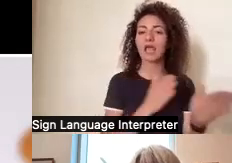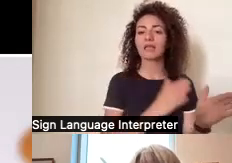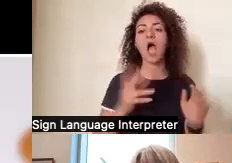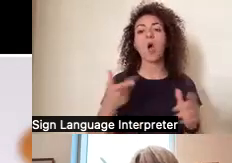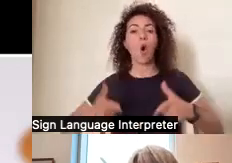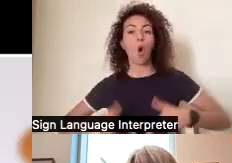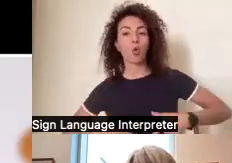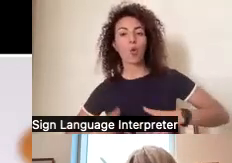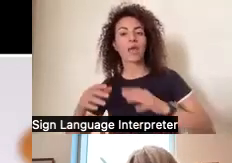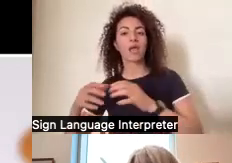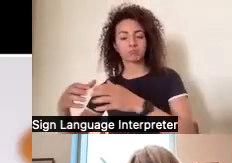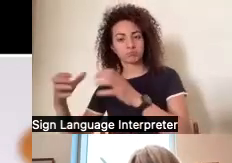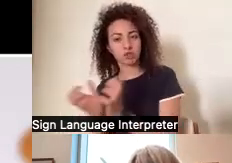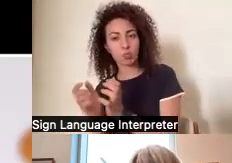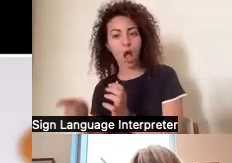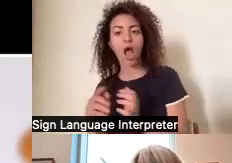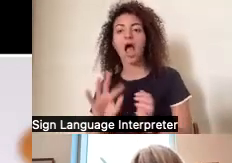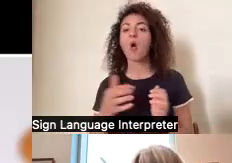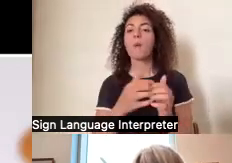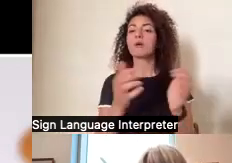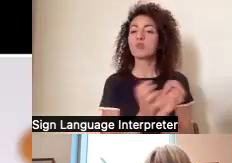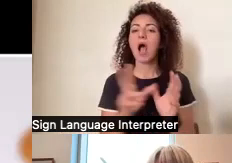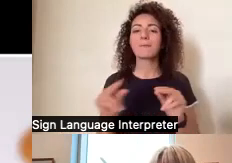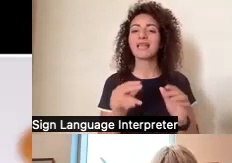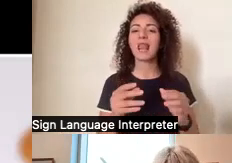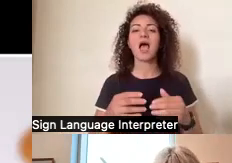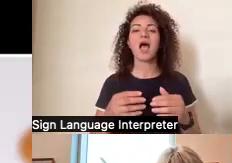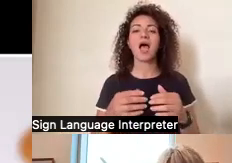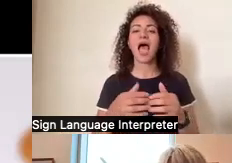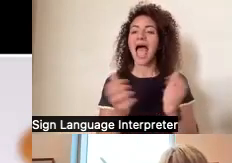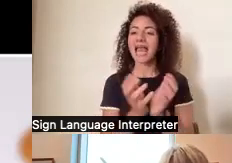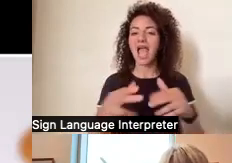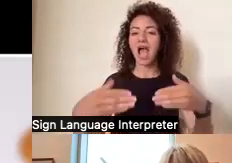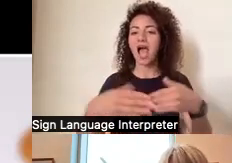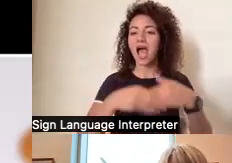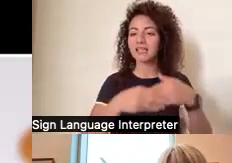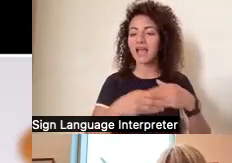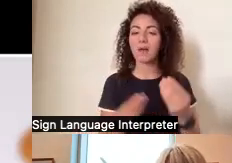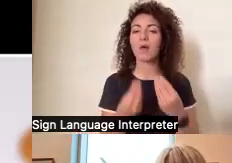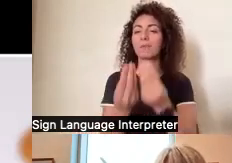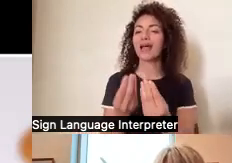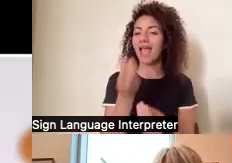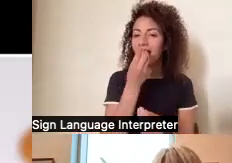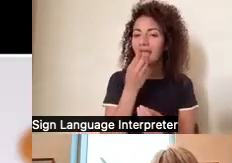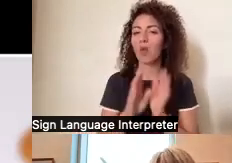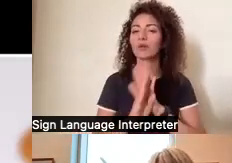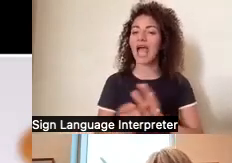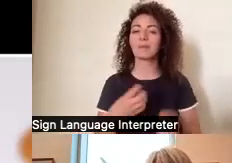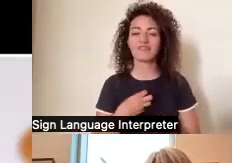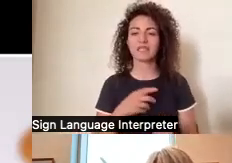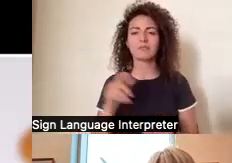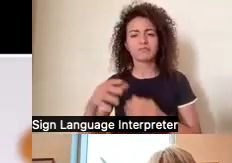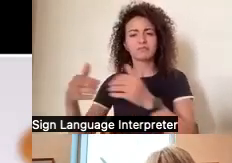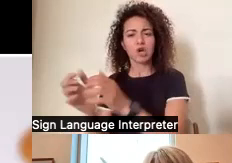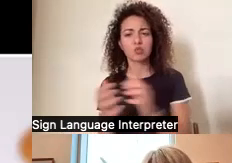cash gifts, and informal network members, family and friends providing, for example, food and psychological support. My